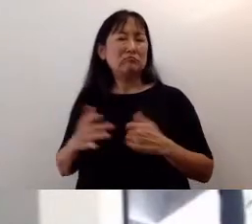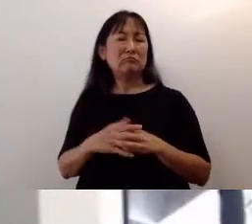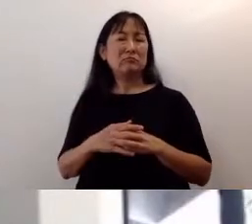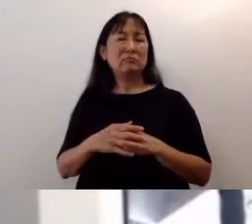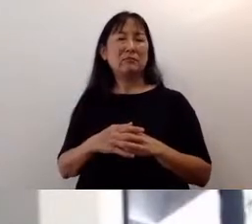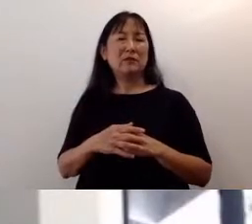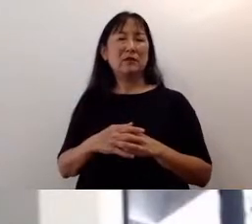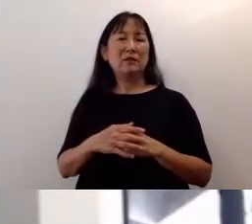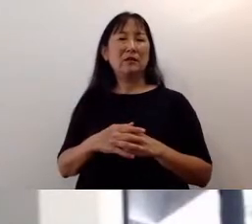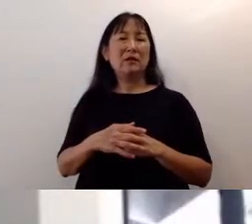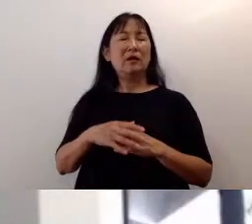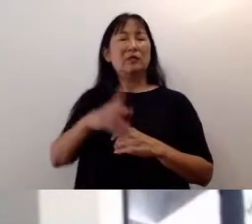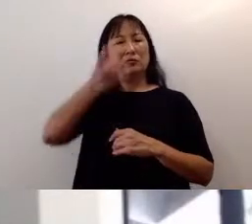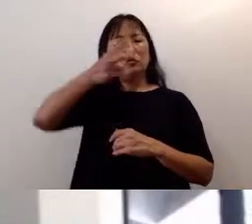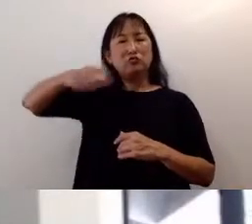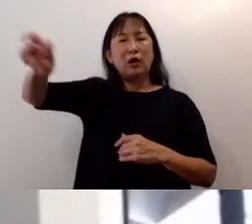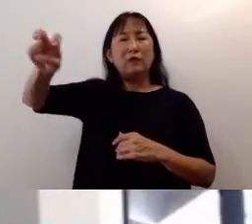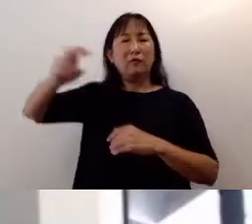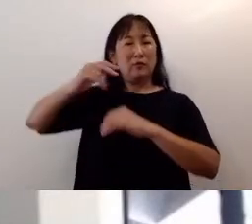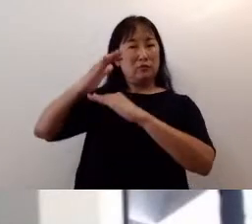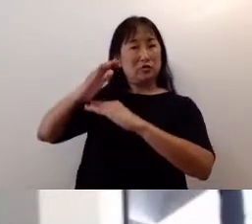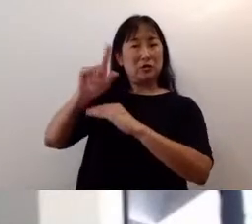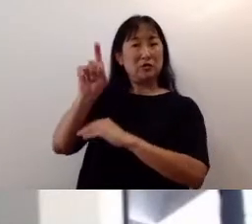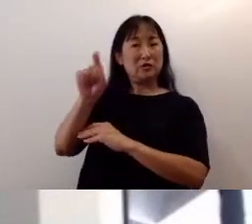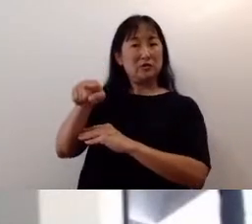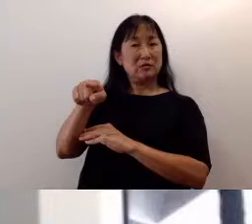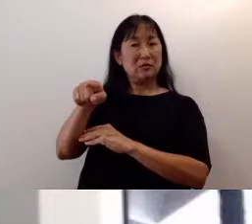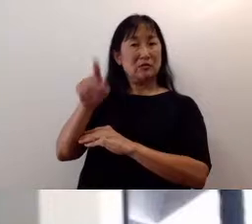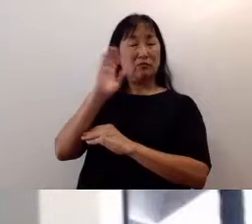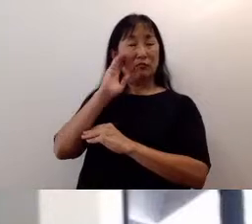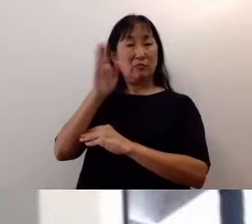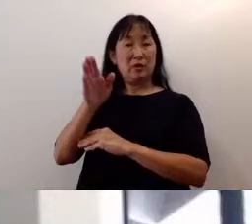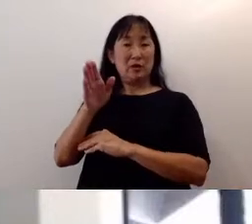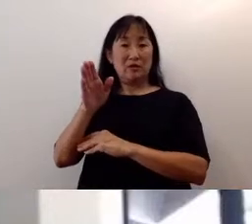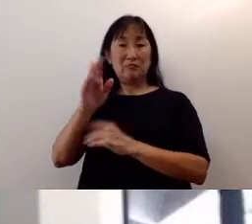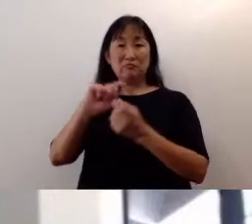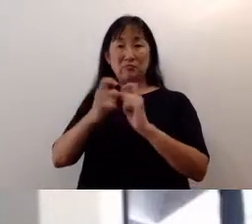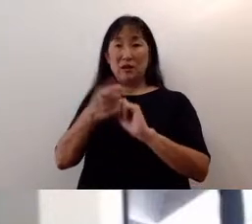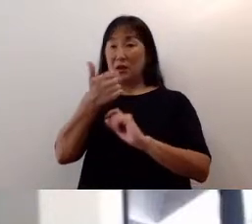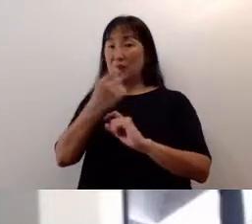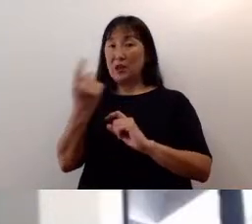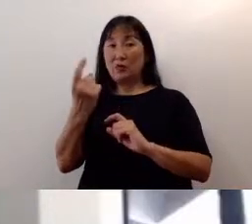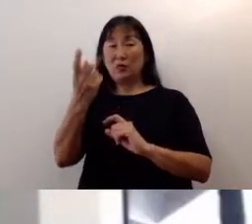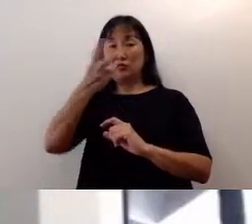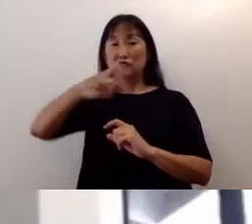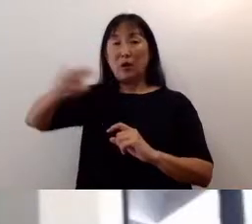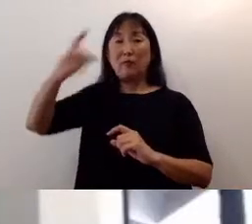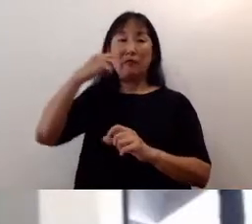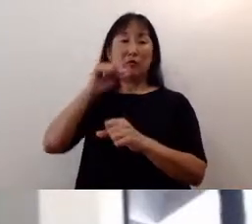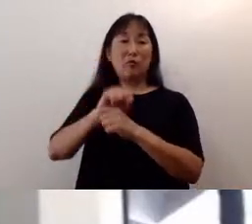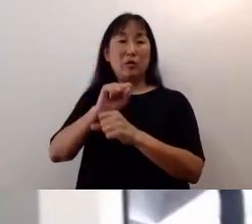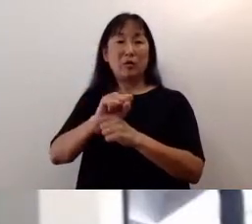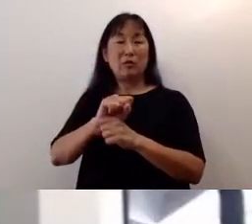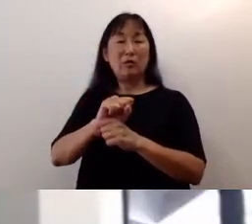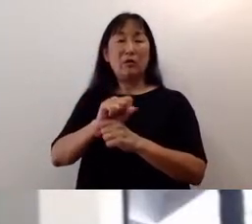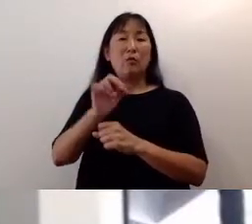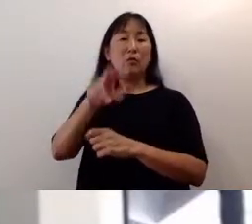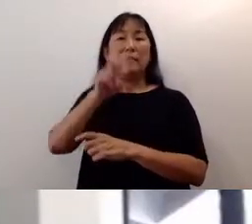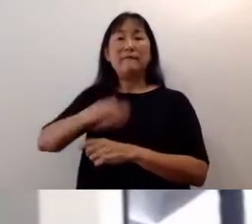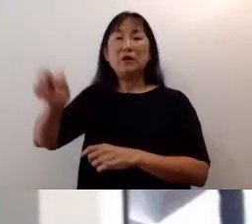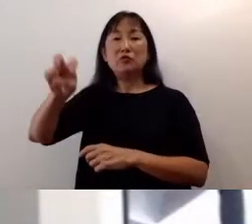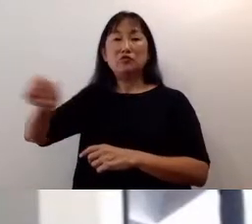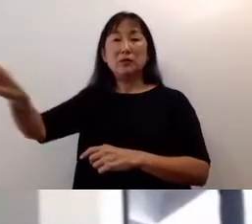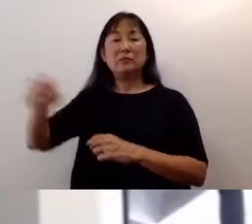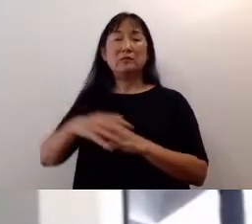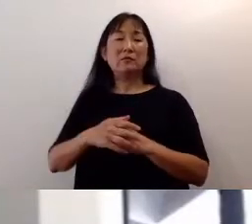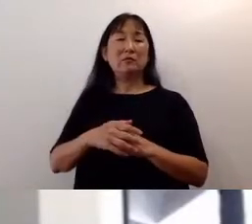What kind of travel restrictions will be put in place? For example, will there be modifications to any teachers who travel for work for field trips. What